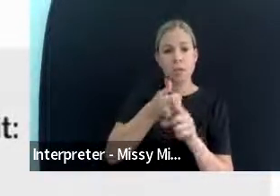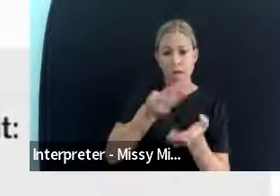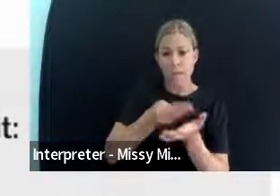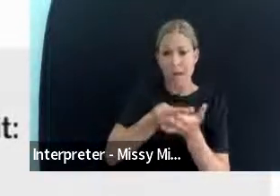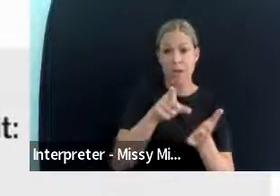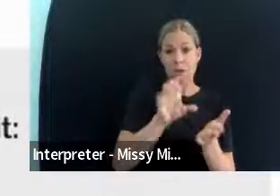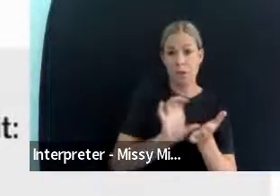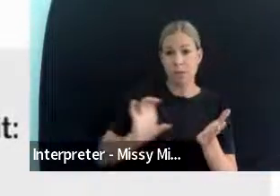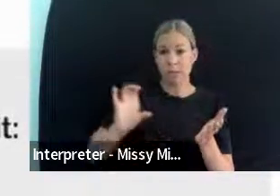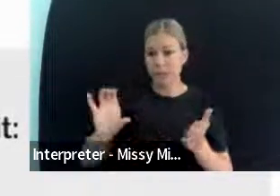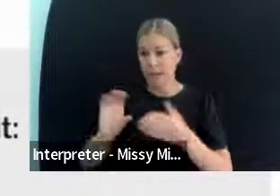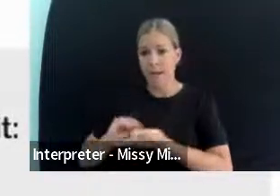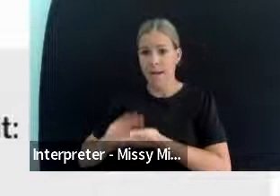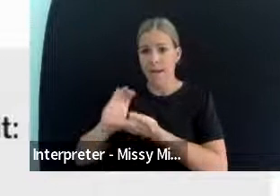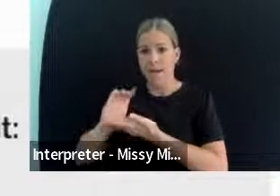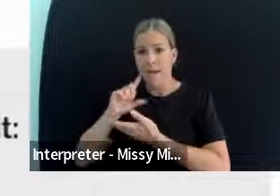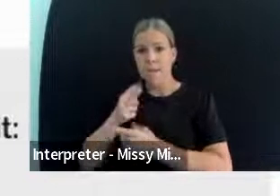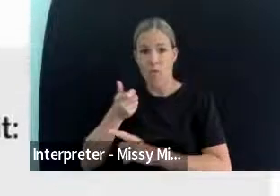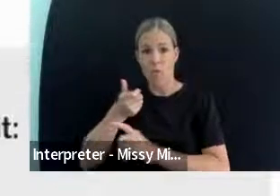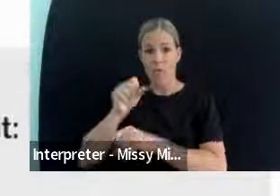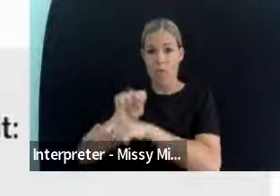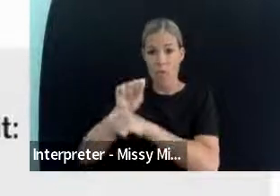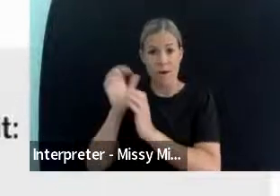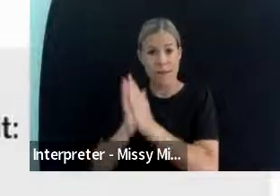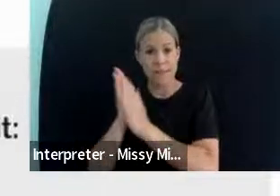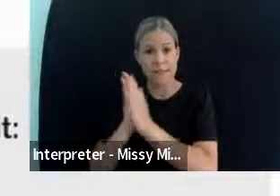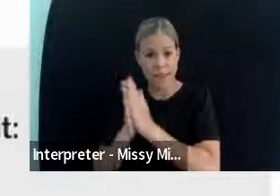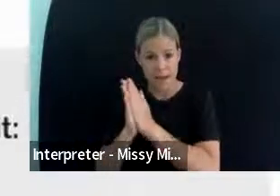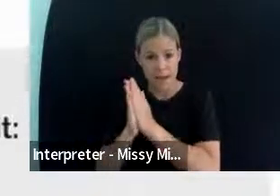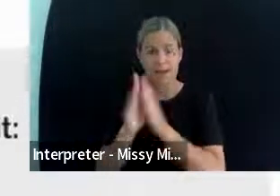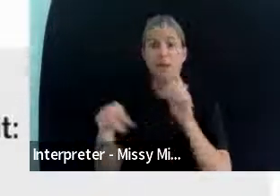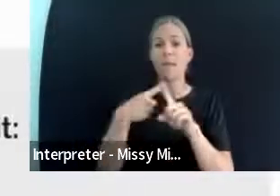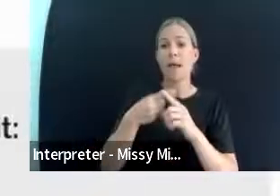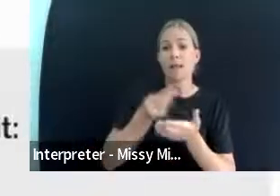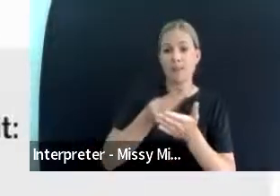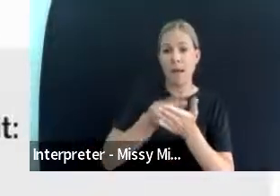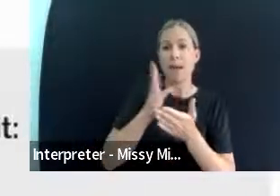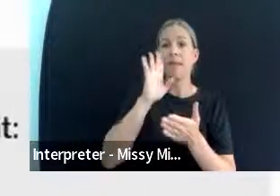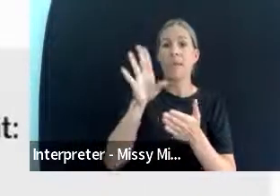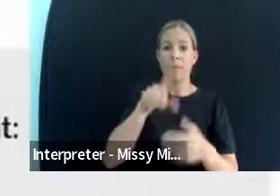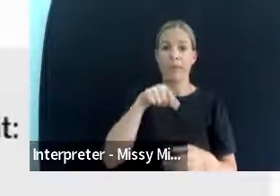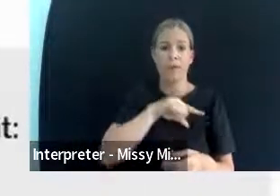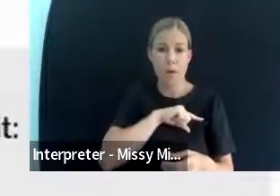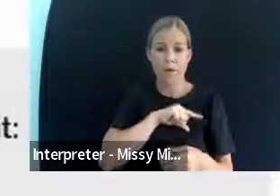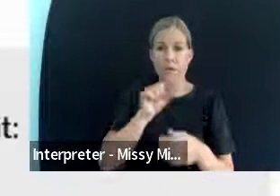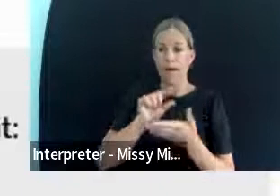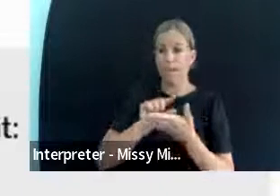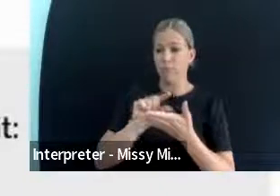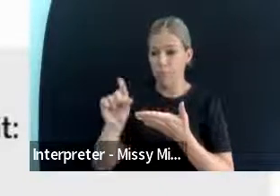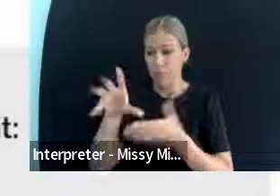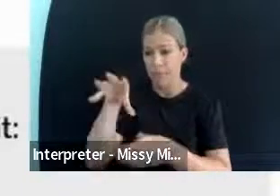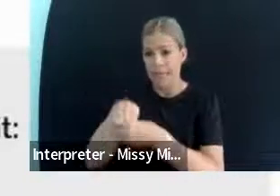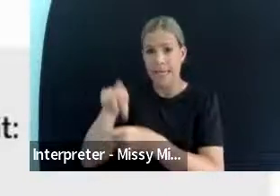Security work incentive, and money that is properly deposited in a qualified special needs trust,